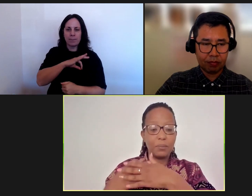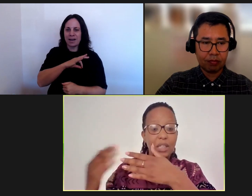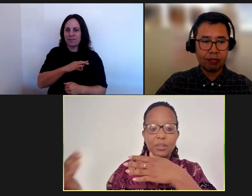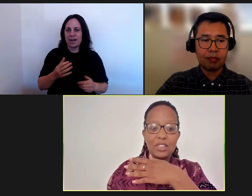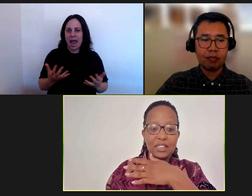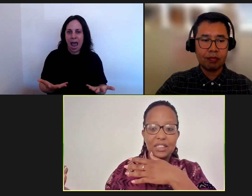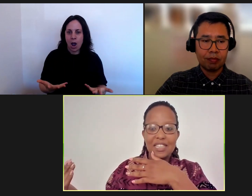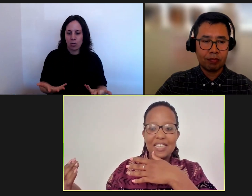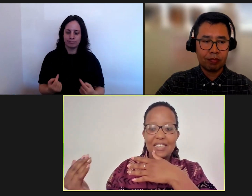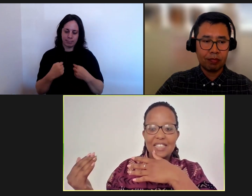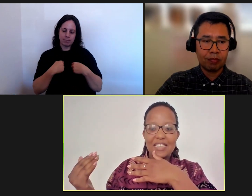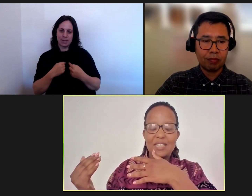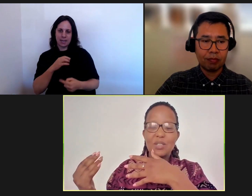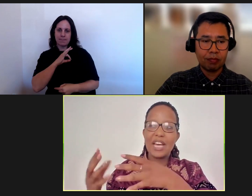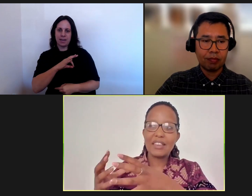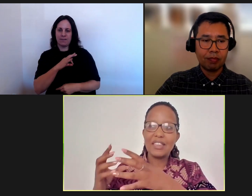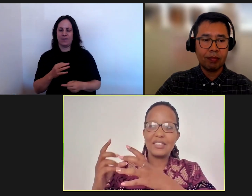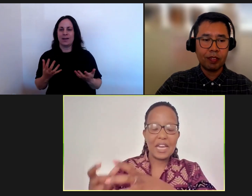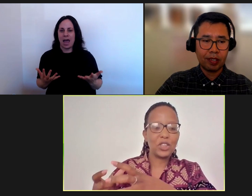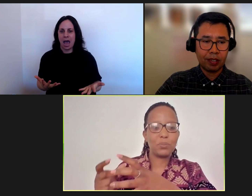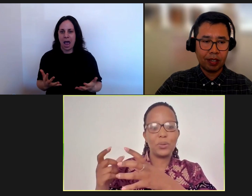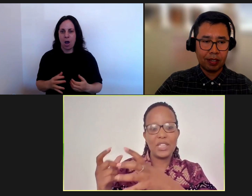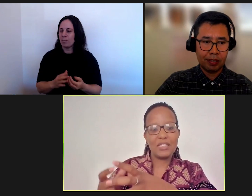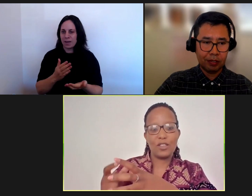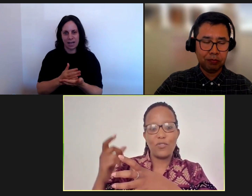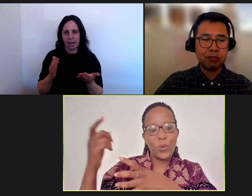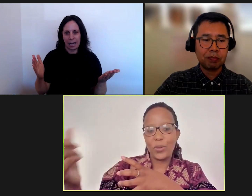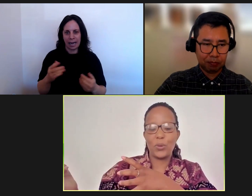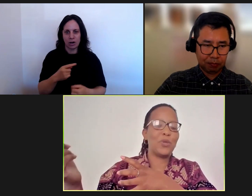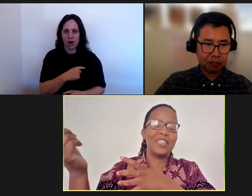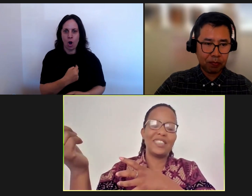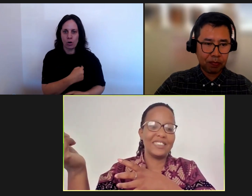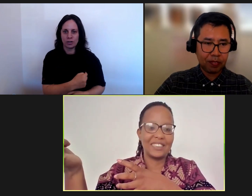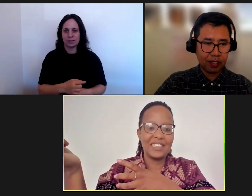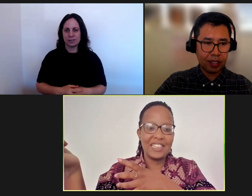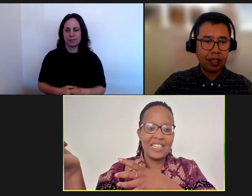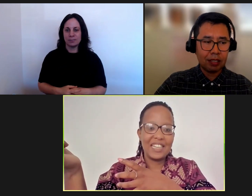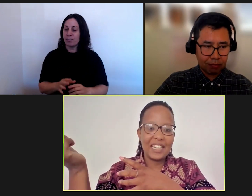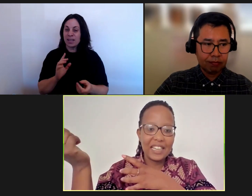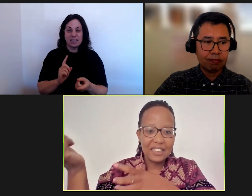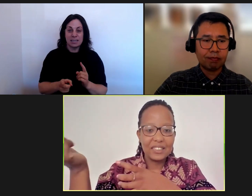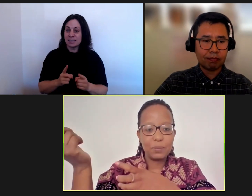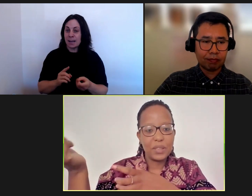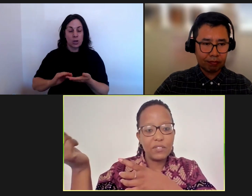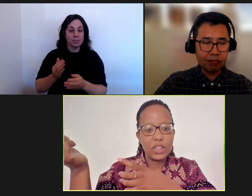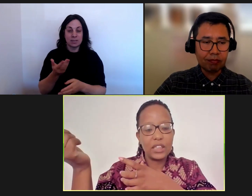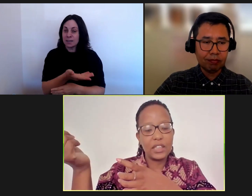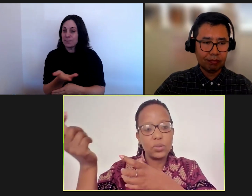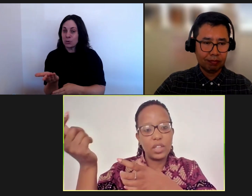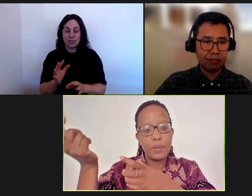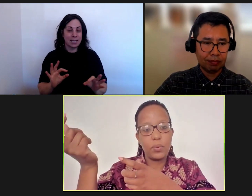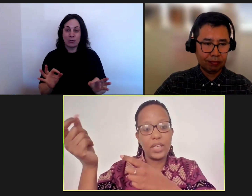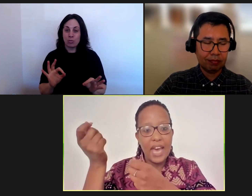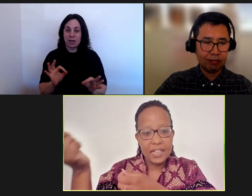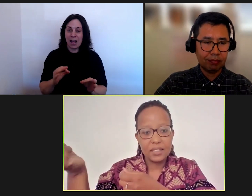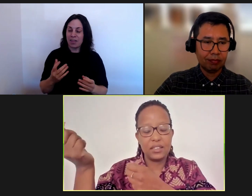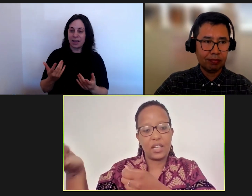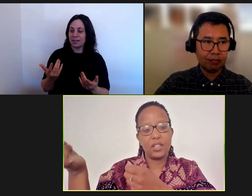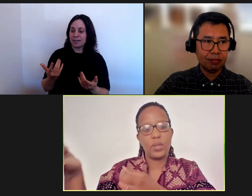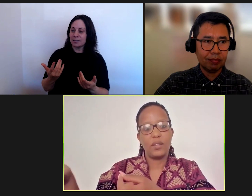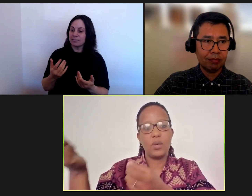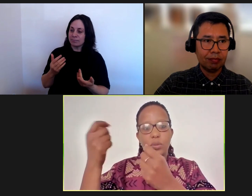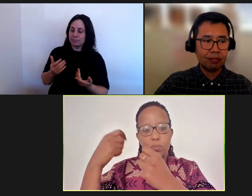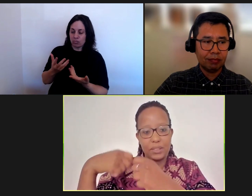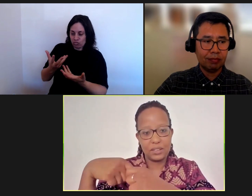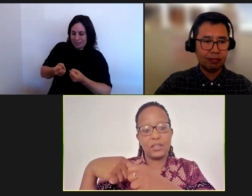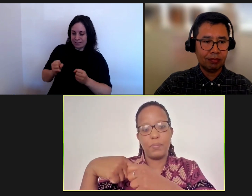me. Sometimes there is nothing tangible in it for the communities. And I think it's being very clear so that people can